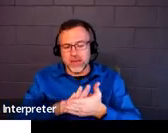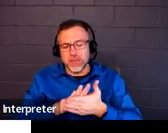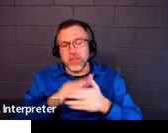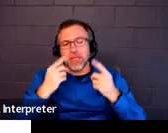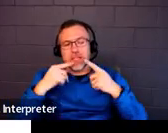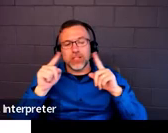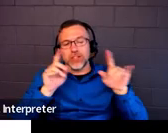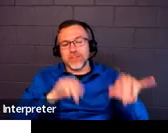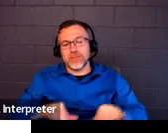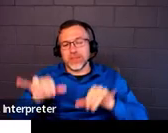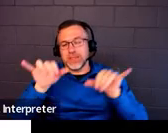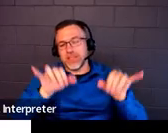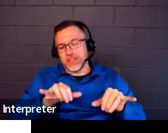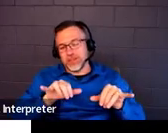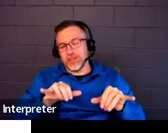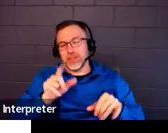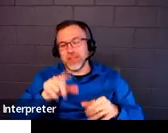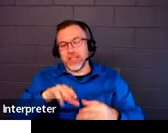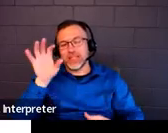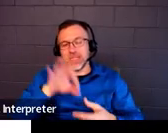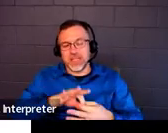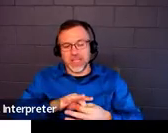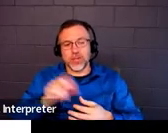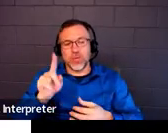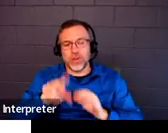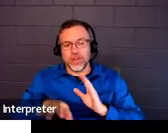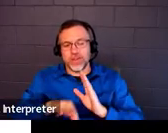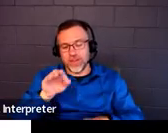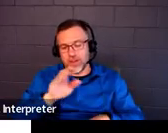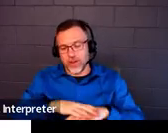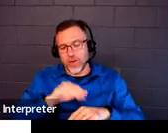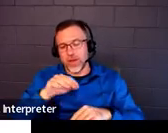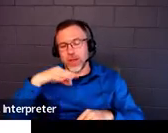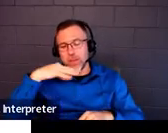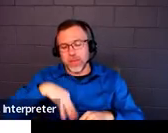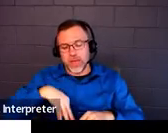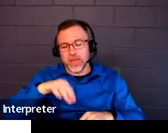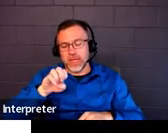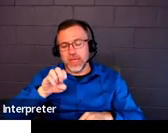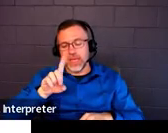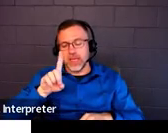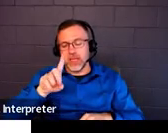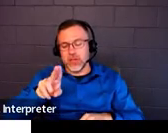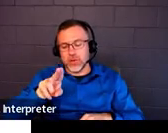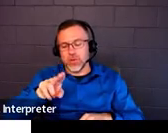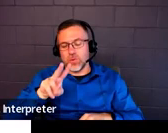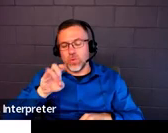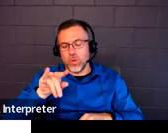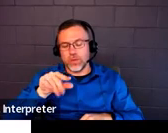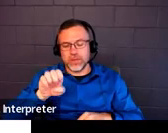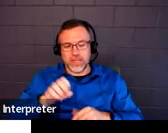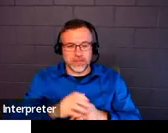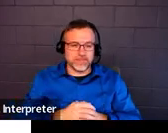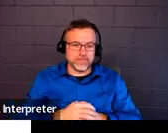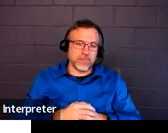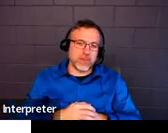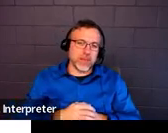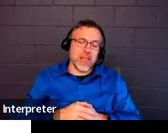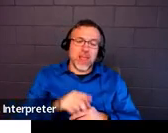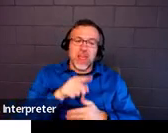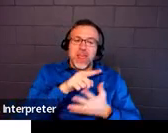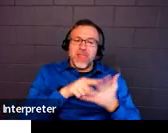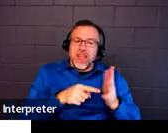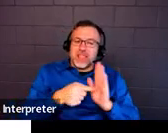is the link to where they are found on the website, on the Maine2E website. And here's an example of an IEP